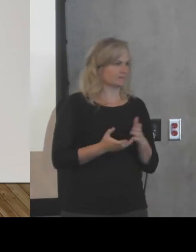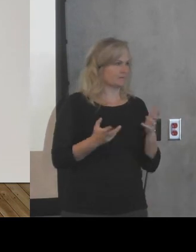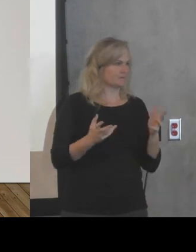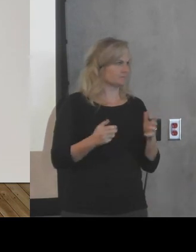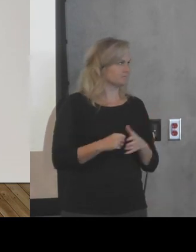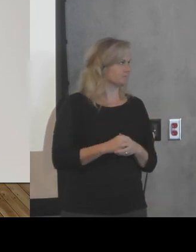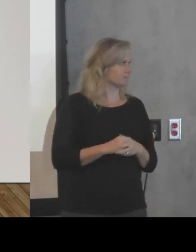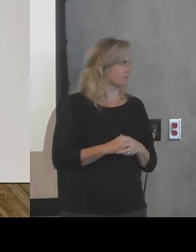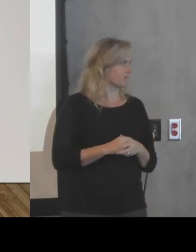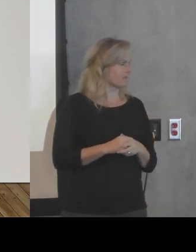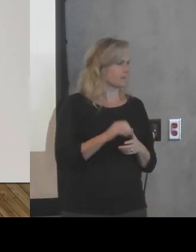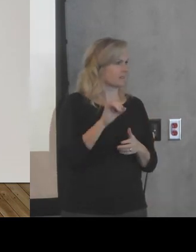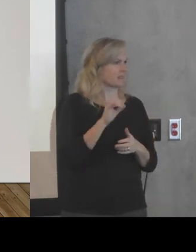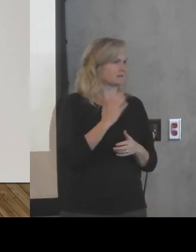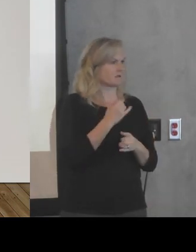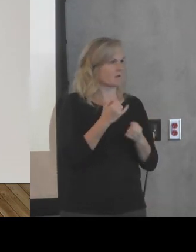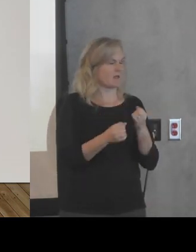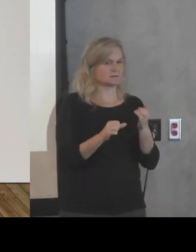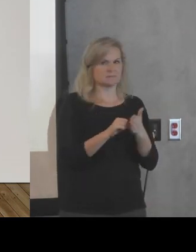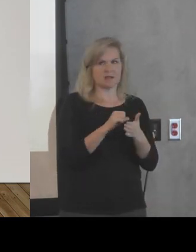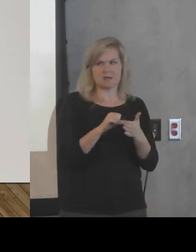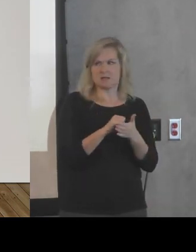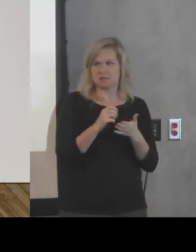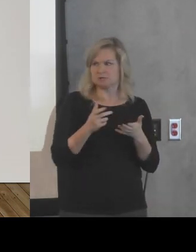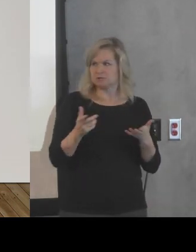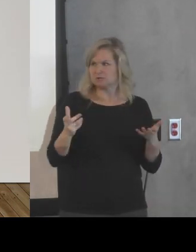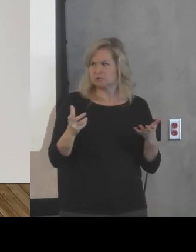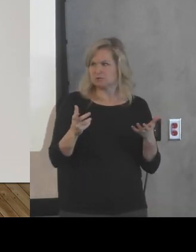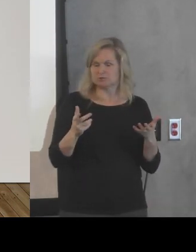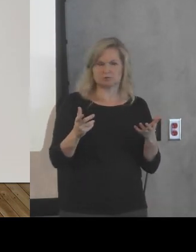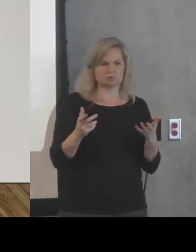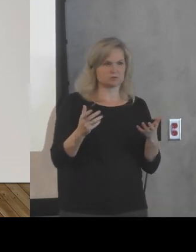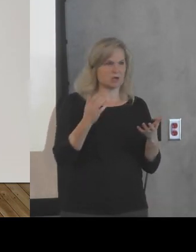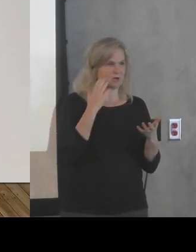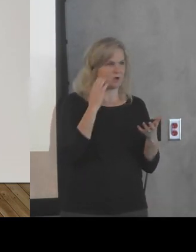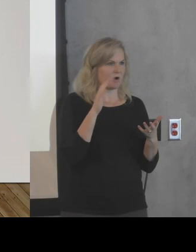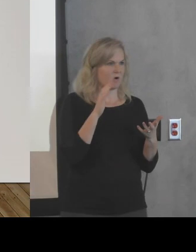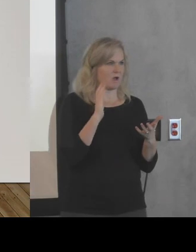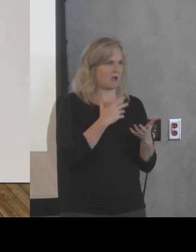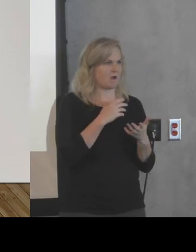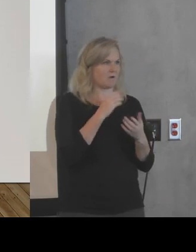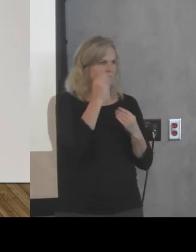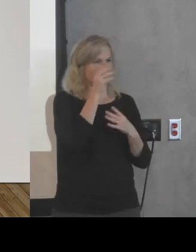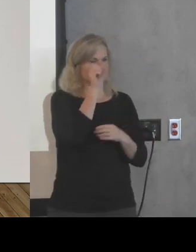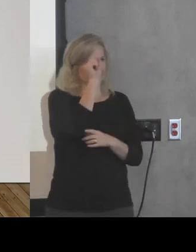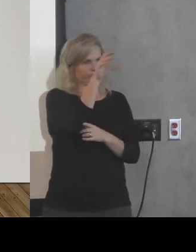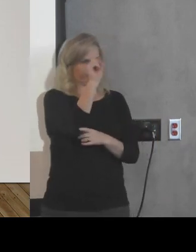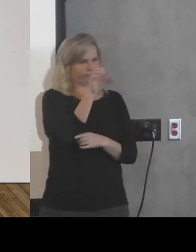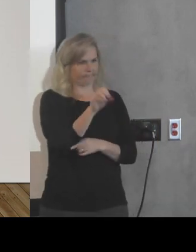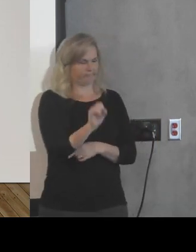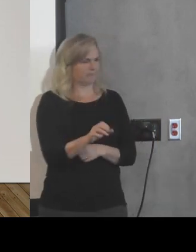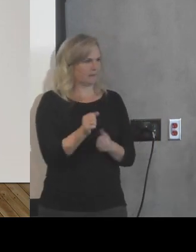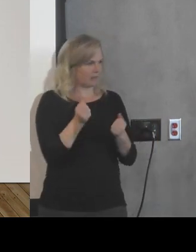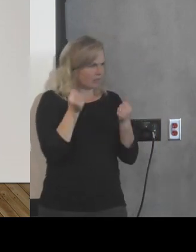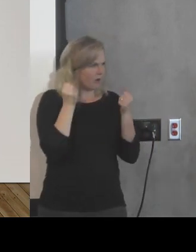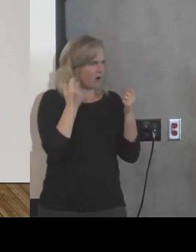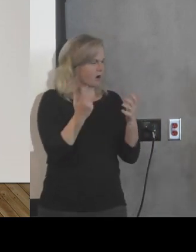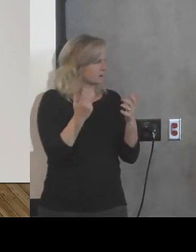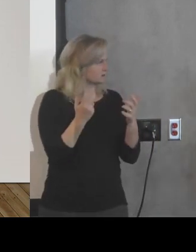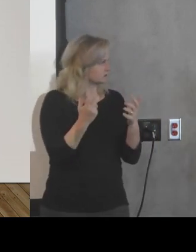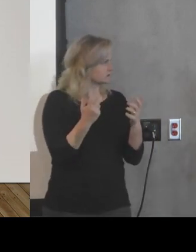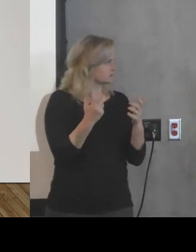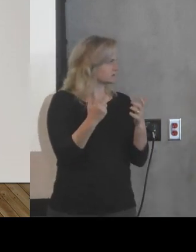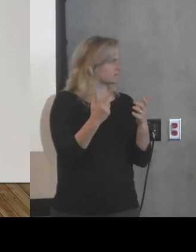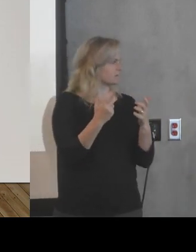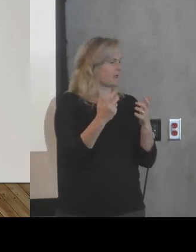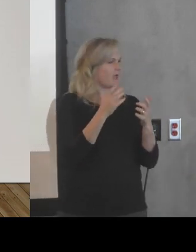And that's our last page. So I know it was a lot of information thrown at you all at once, and each